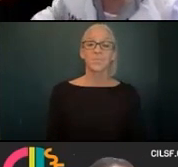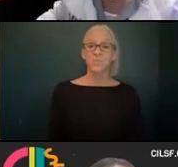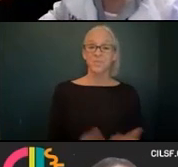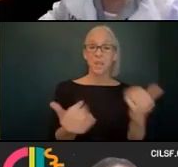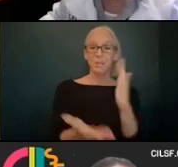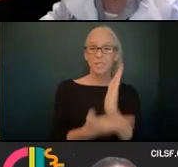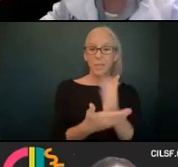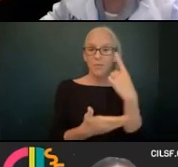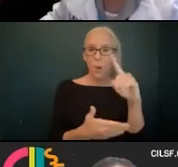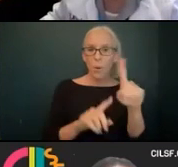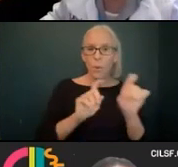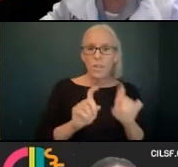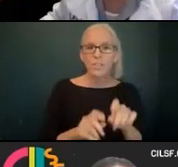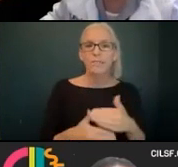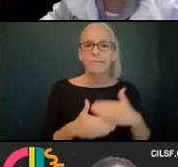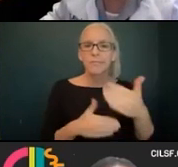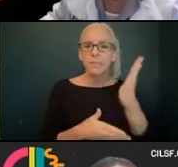part is about COVID misinformation.